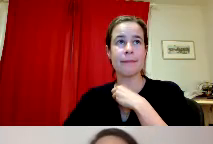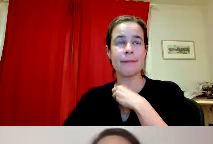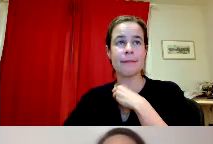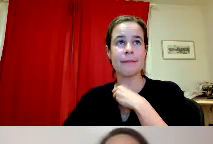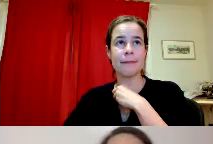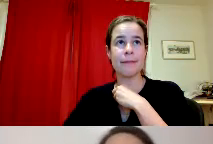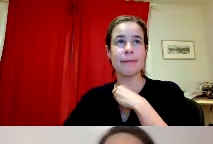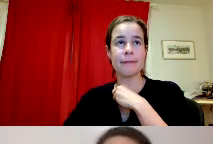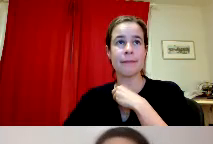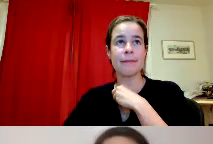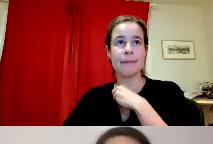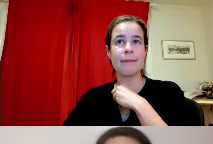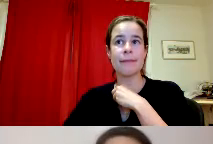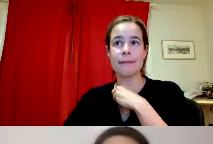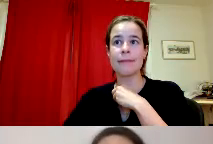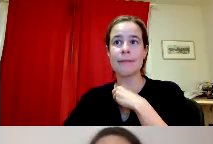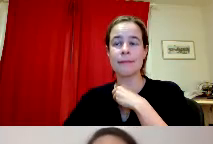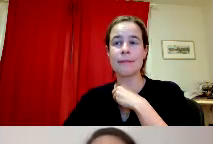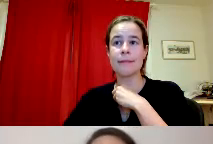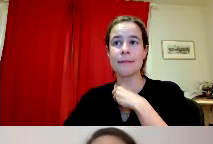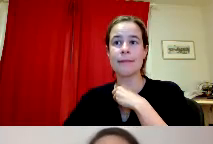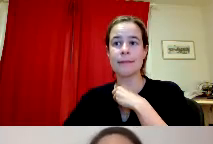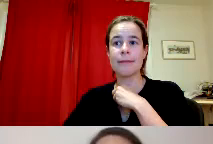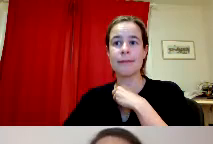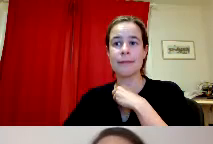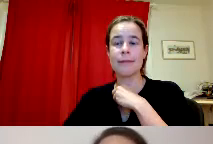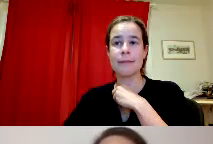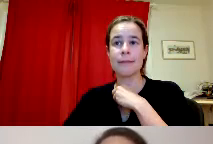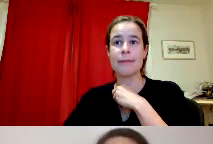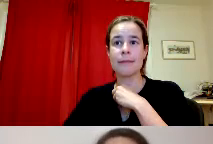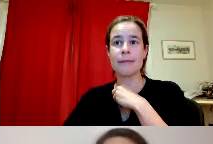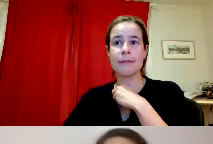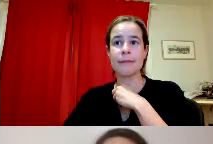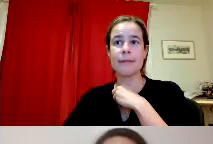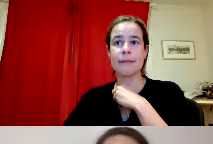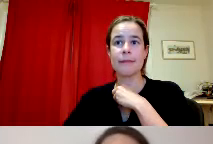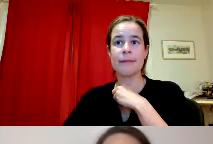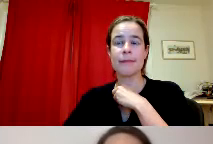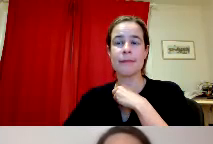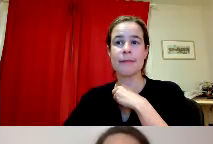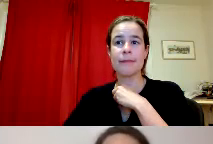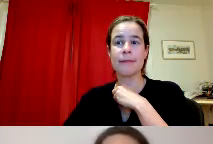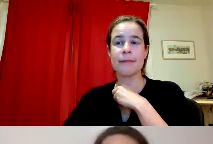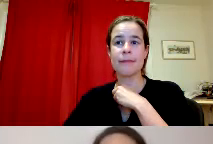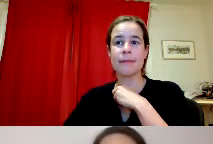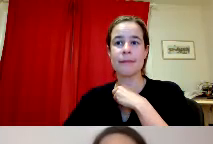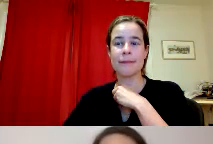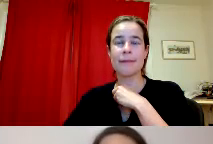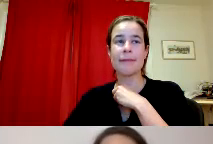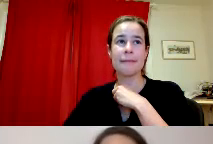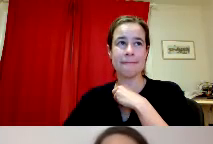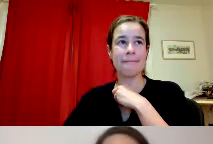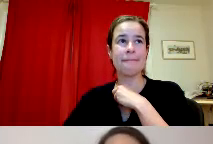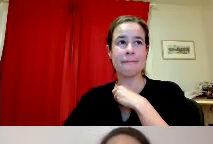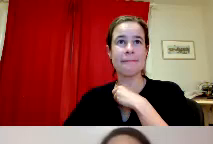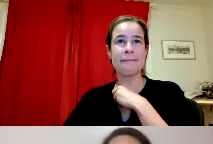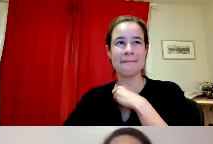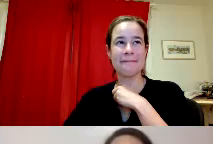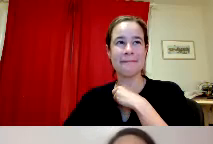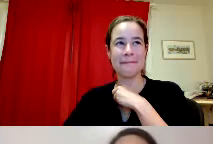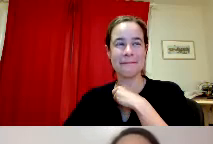and giving them the tools to do that. So letting them know that they can keep an eye on wet diapers to make sure that their baby's